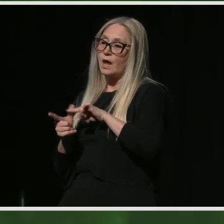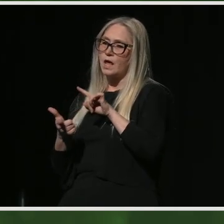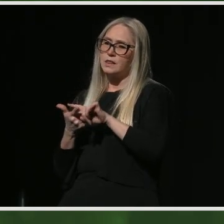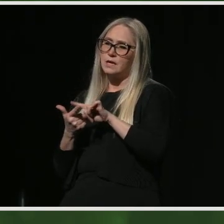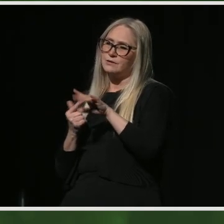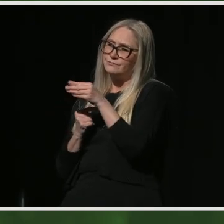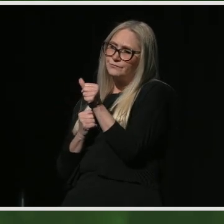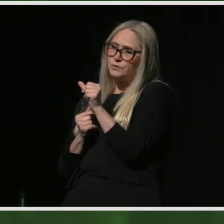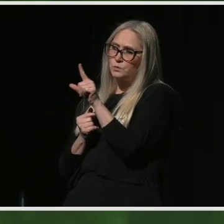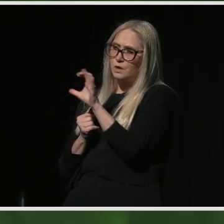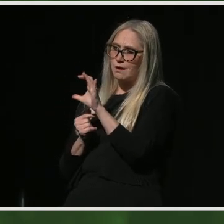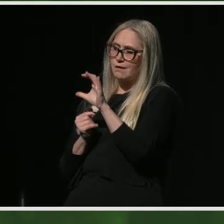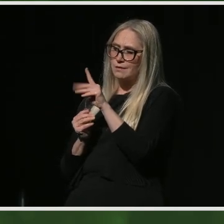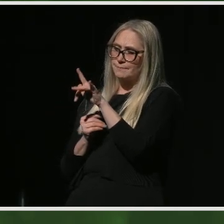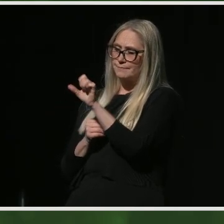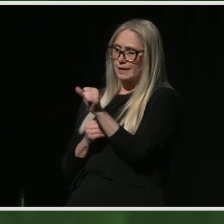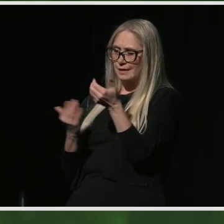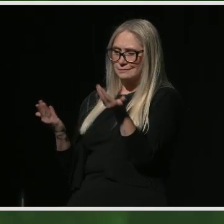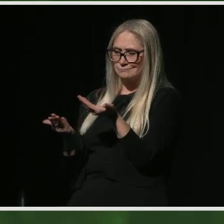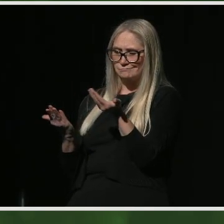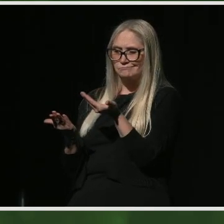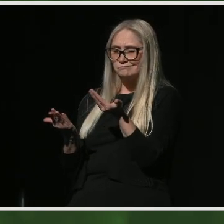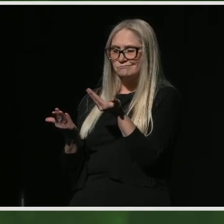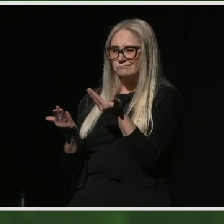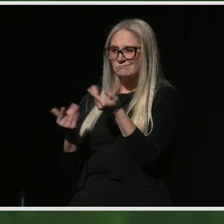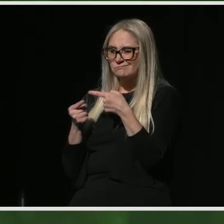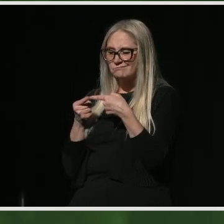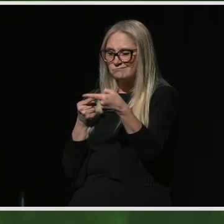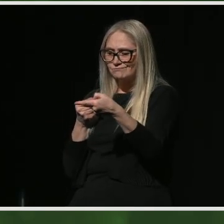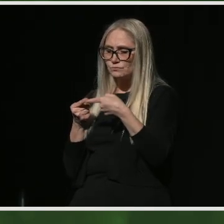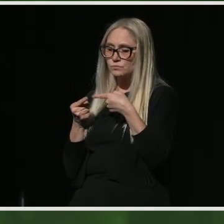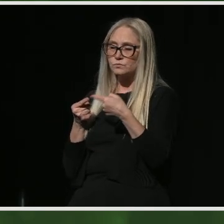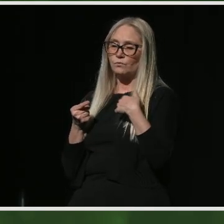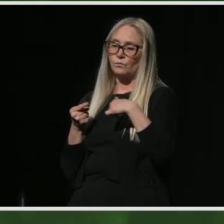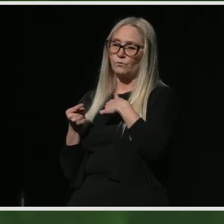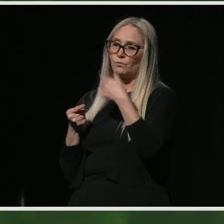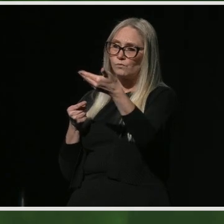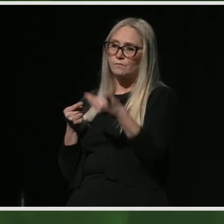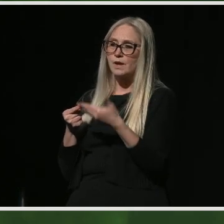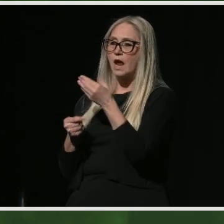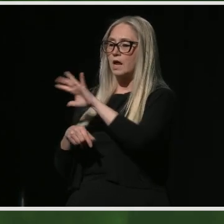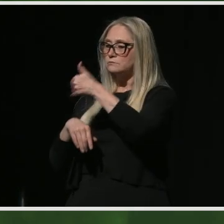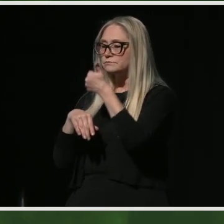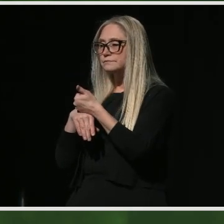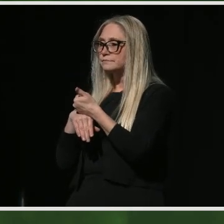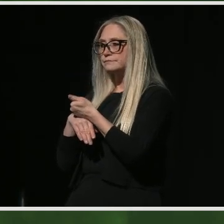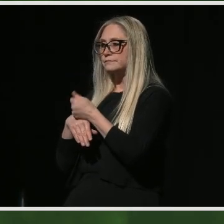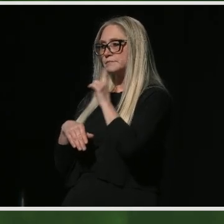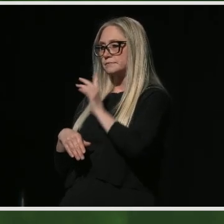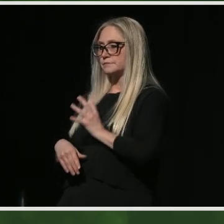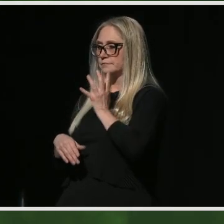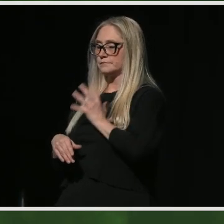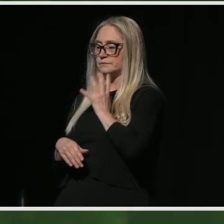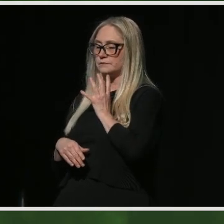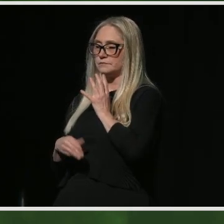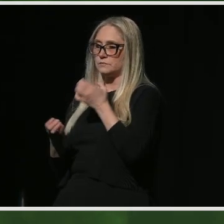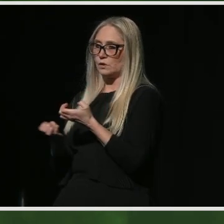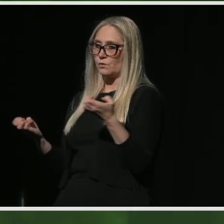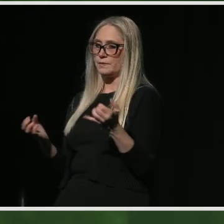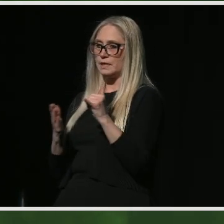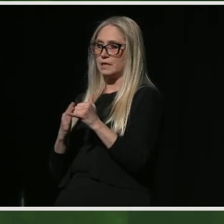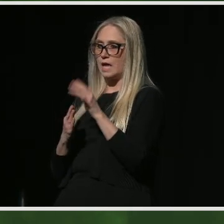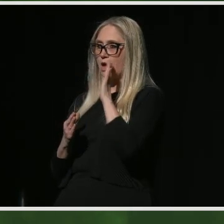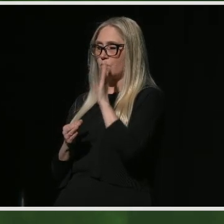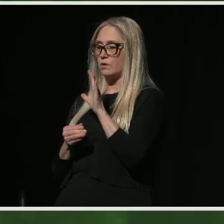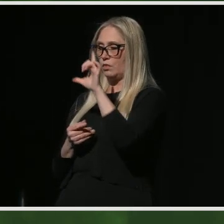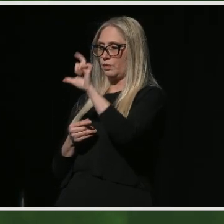away, close to here in Rochester, New York, we commissioned and installed custom equipment that fills and assembles our nozzles